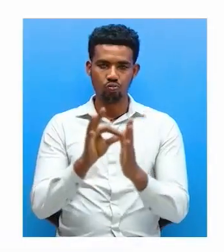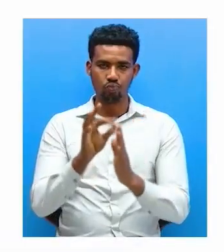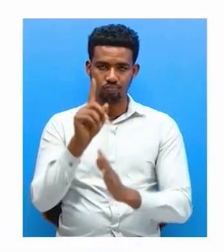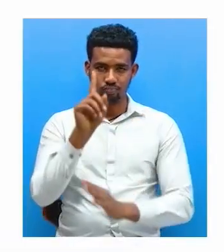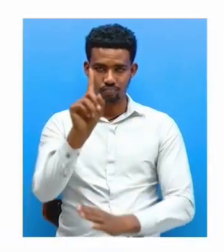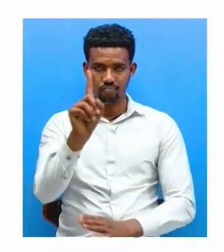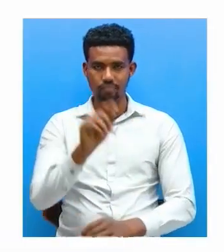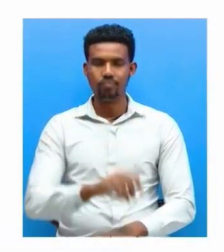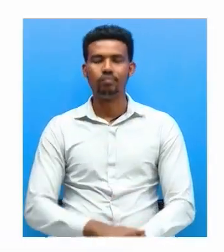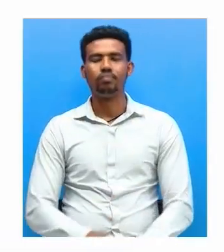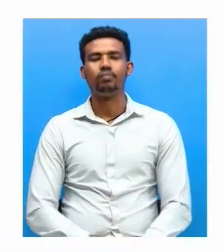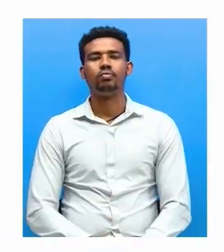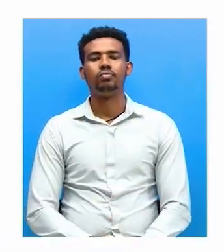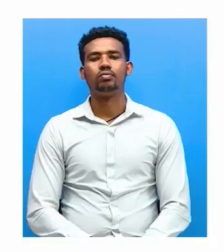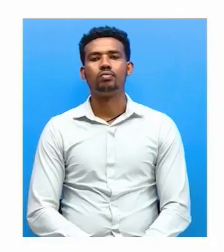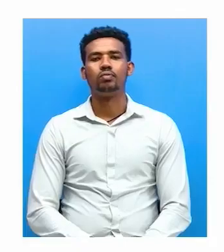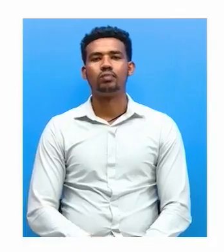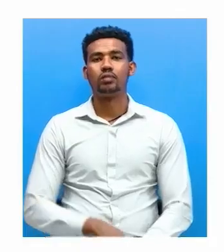is not